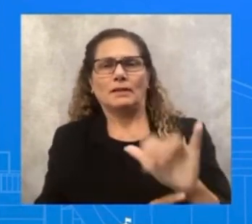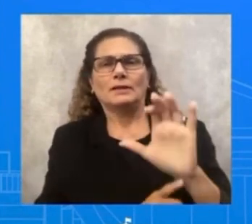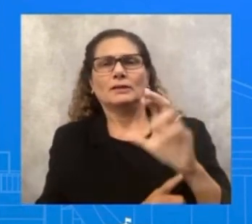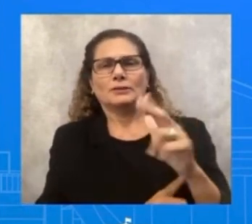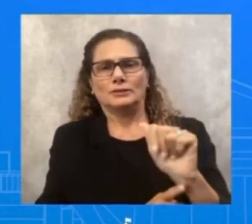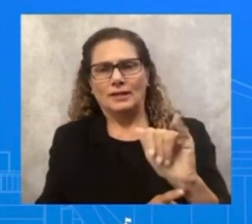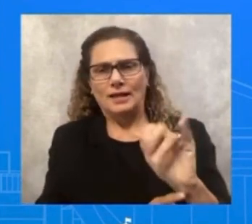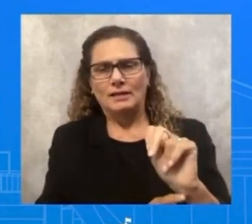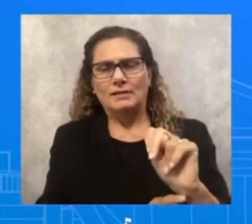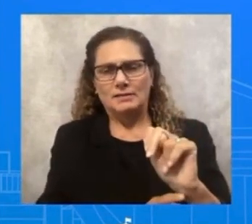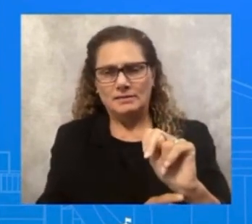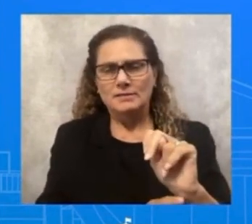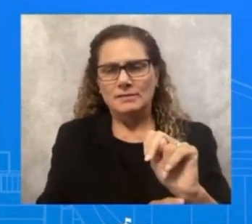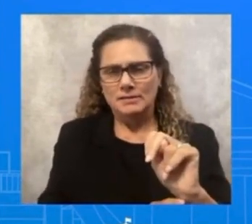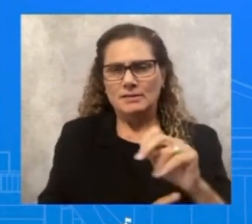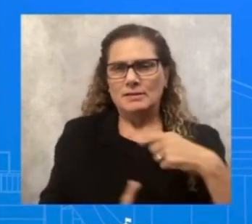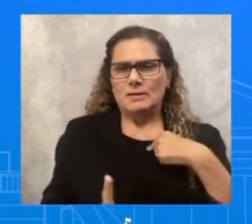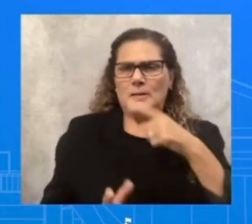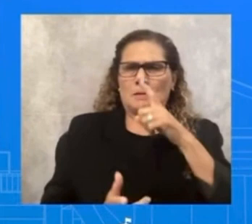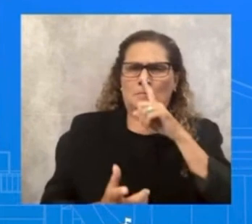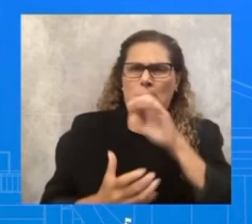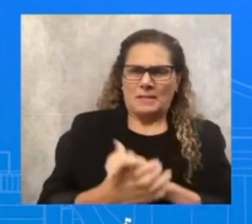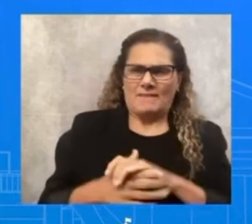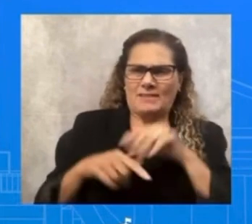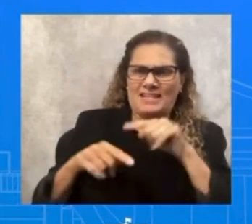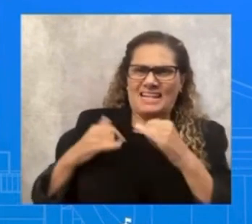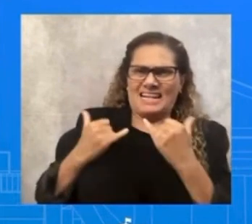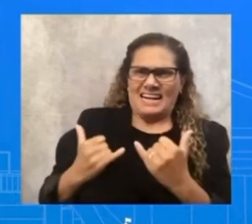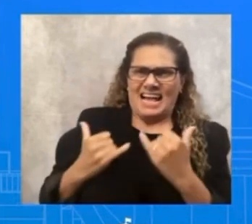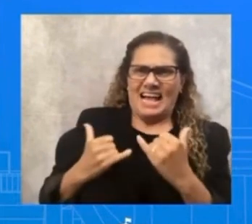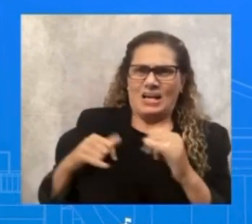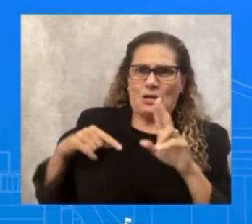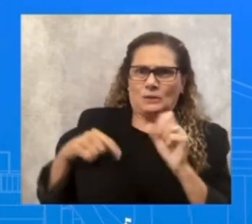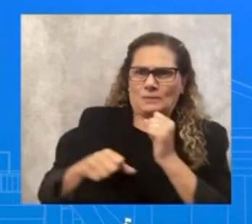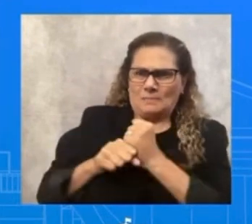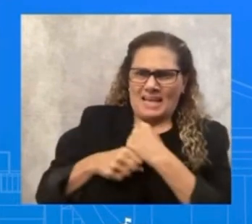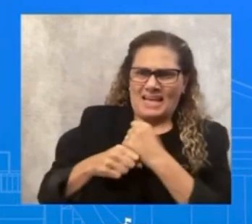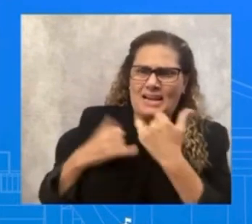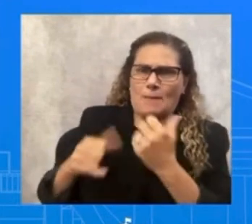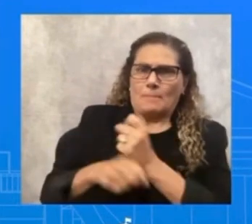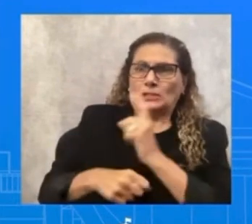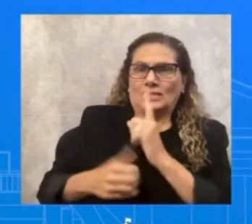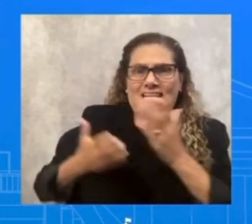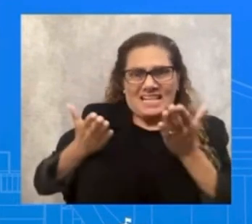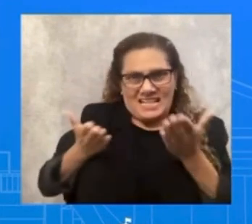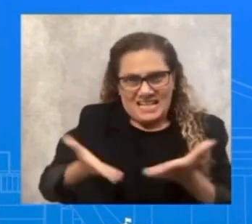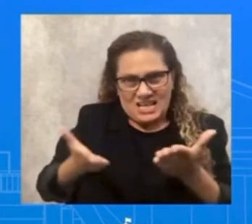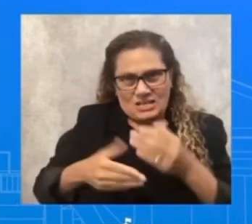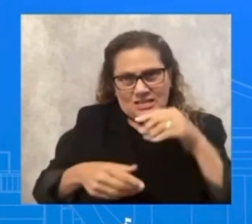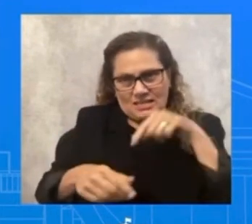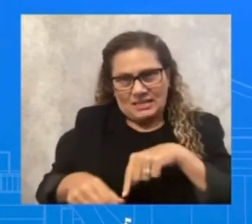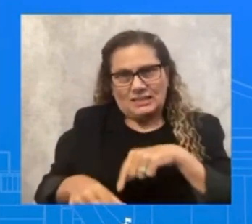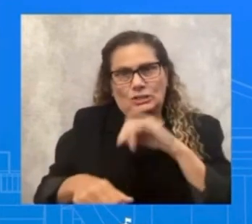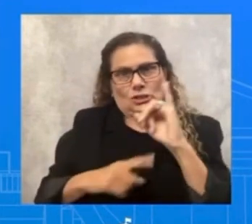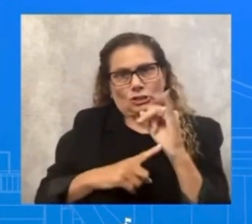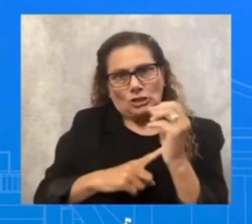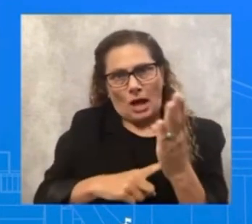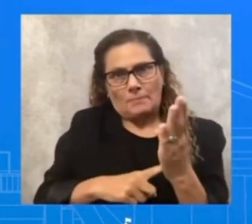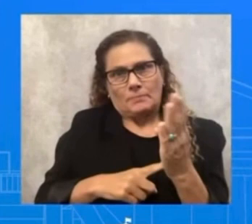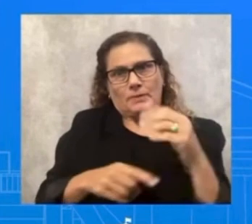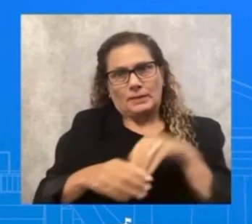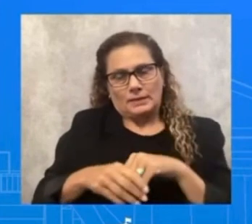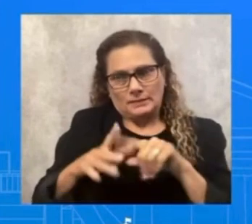made in America, putting people to work here, is on its path to resolving that question. And I think